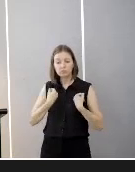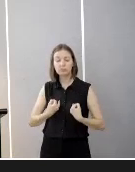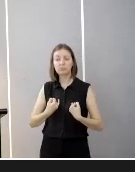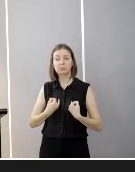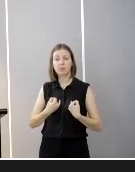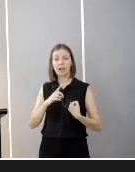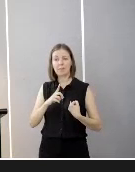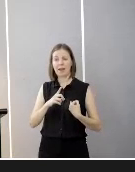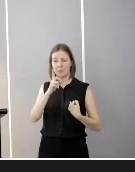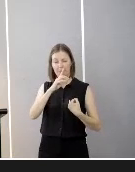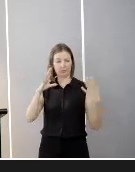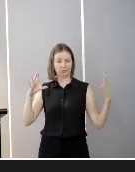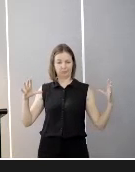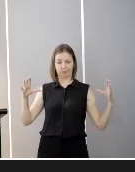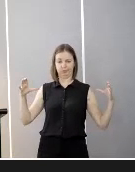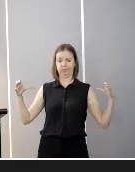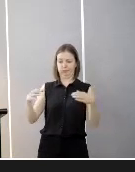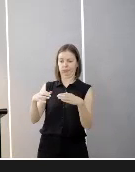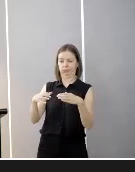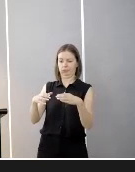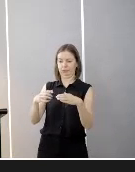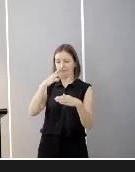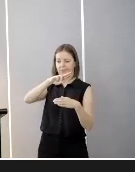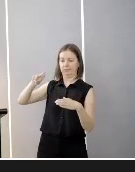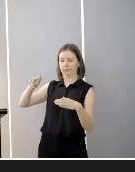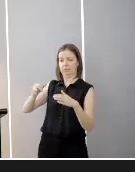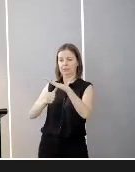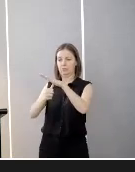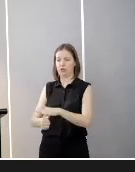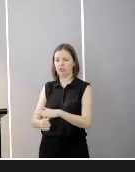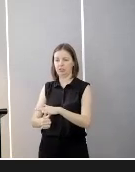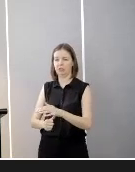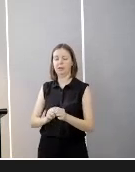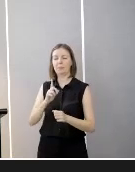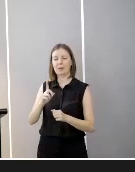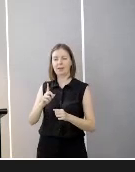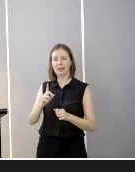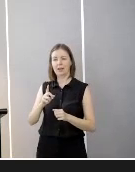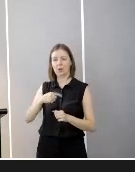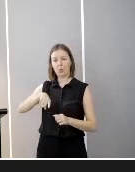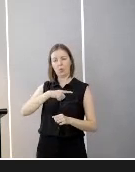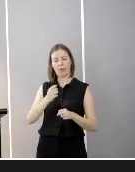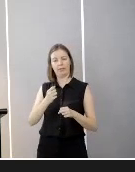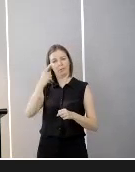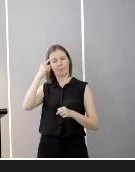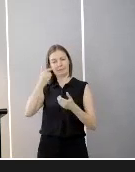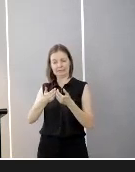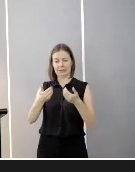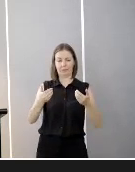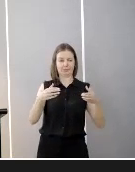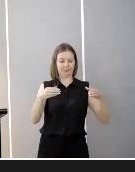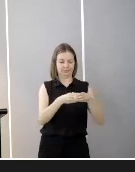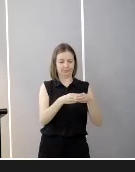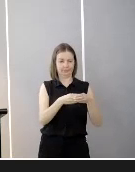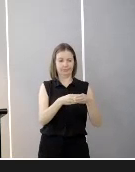all get kind of bunched together under the label of depression. So we've come up with this potential subtype called circadian depression, which we're trying